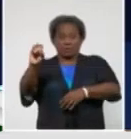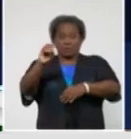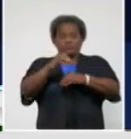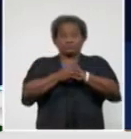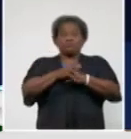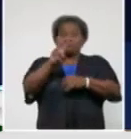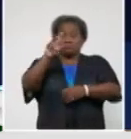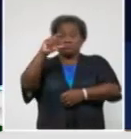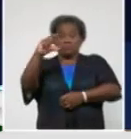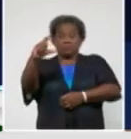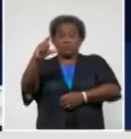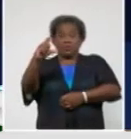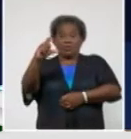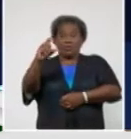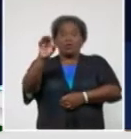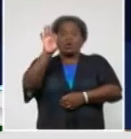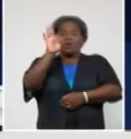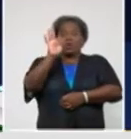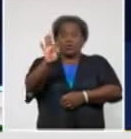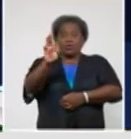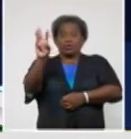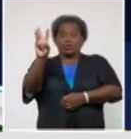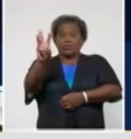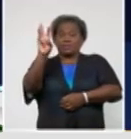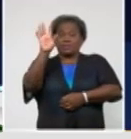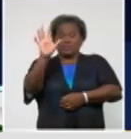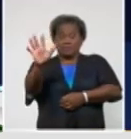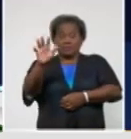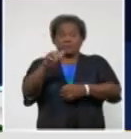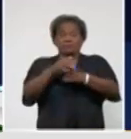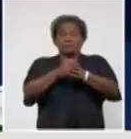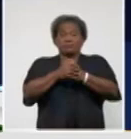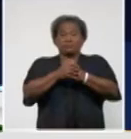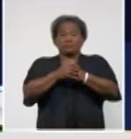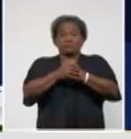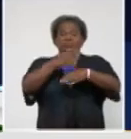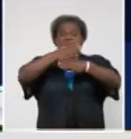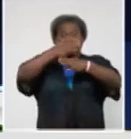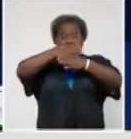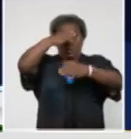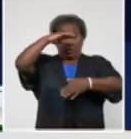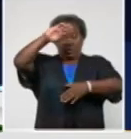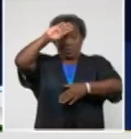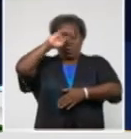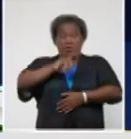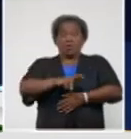835 in Villa Claras, 280 in Santiago de Cubas,